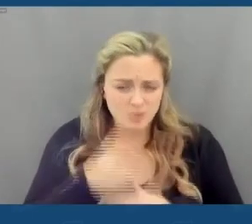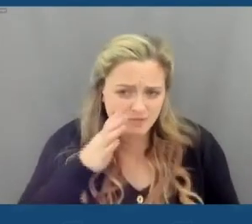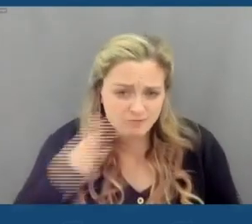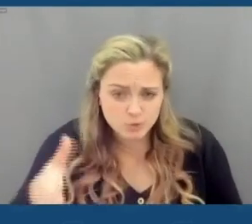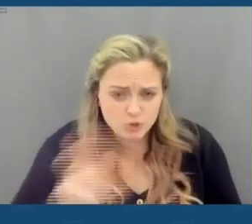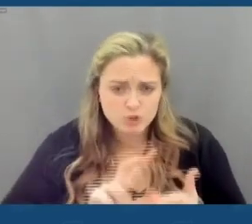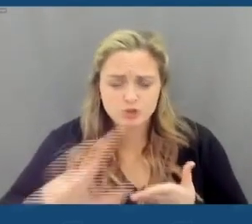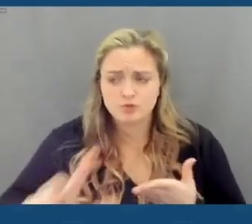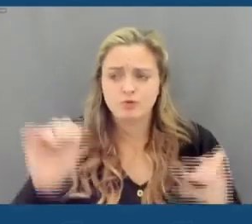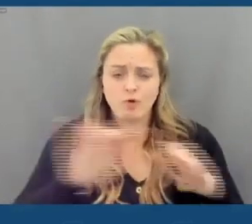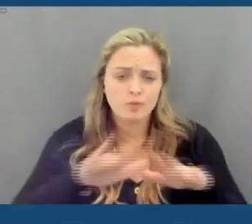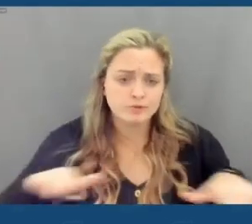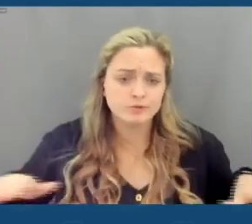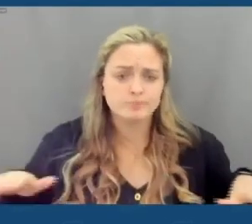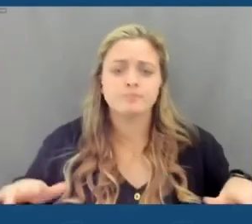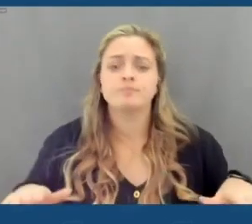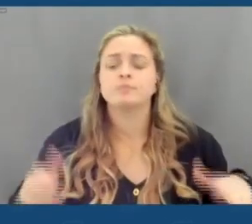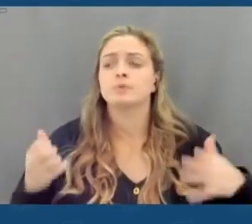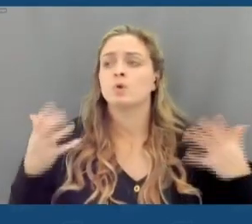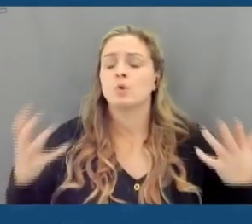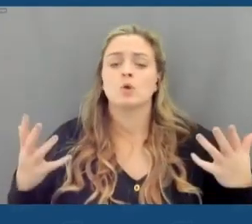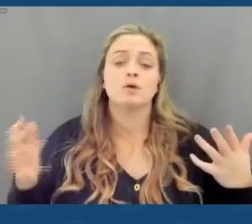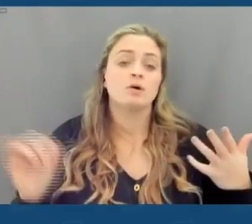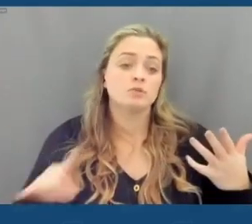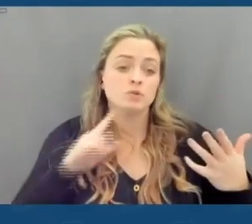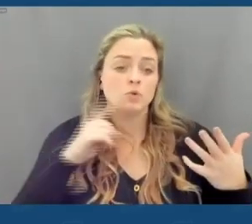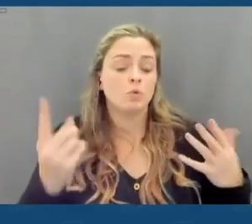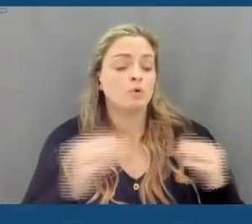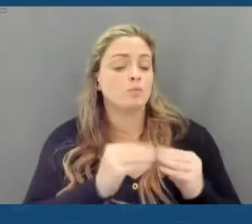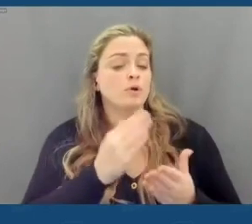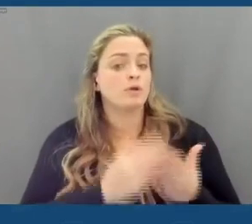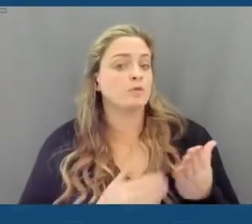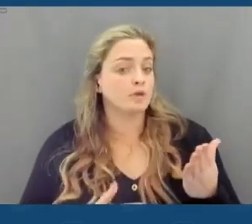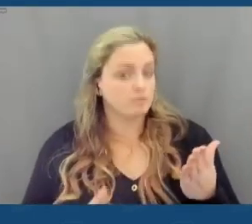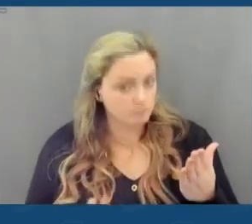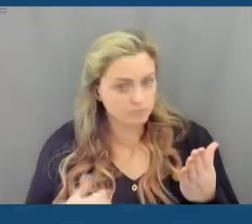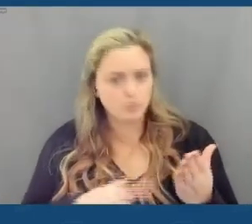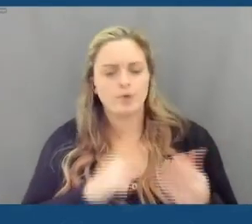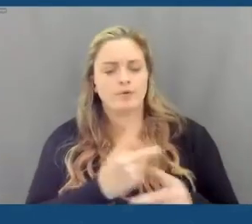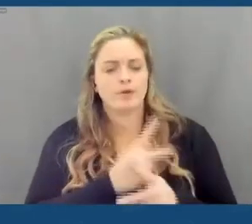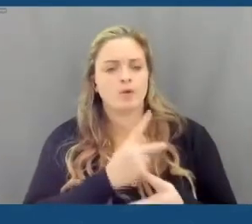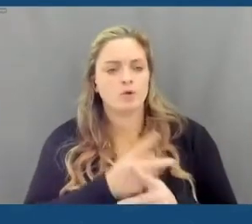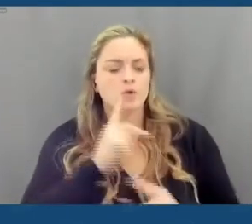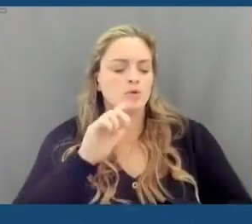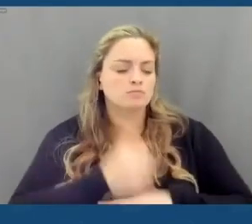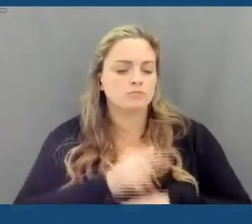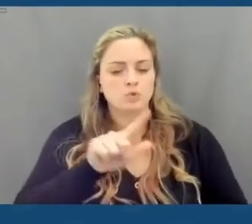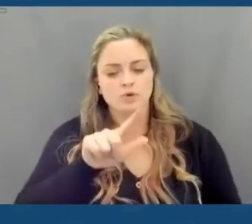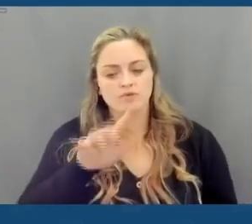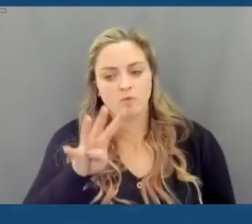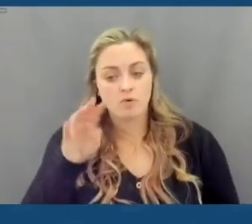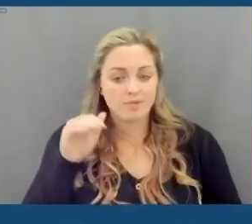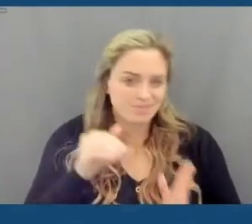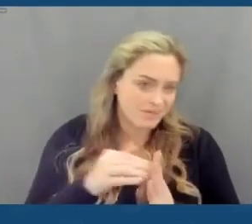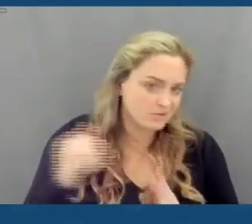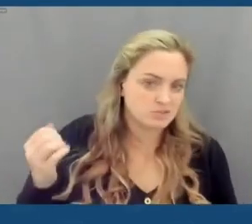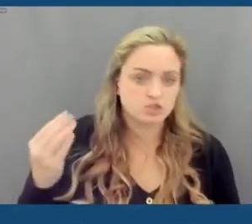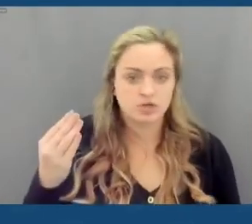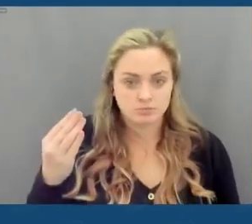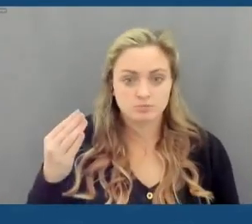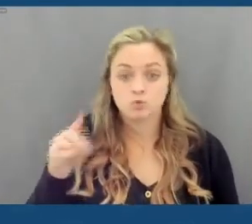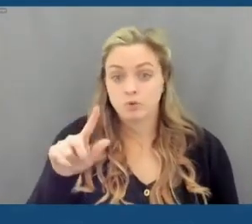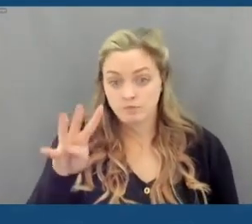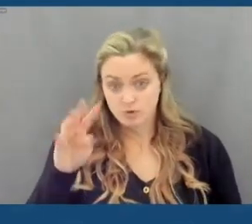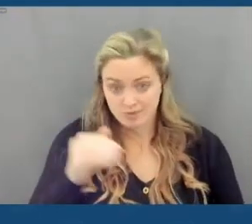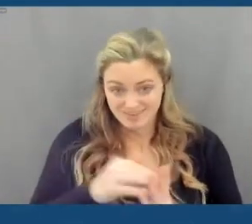all of our children. So I also like one more element of this, is that we're calculating that it'll create 24,000 jobs. 24,000